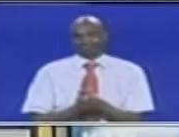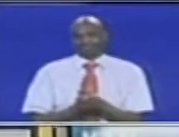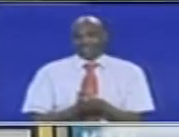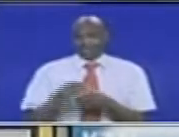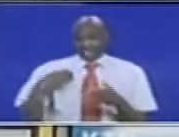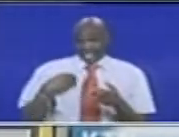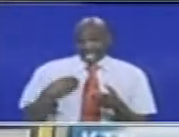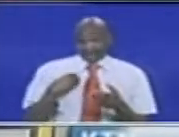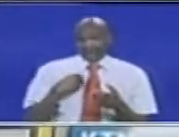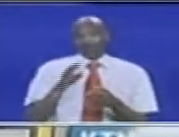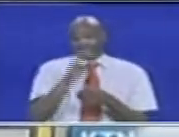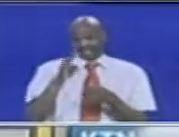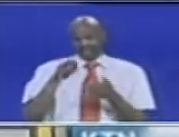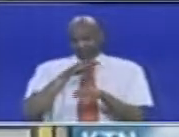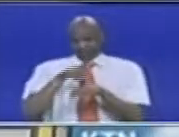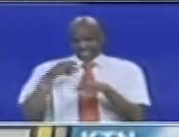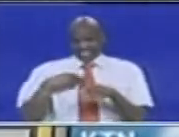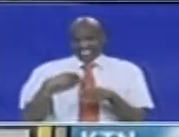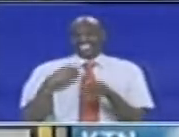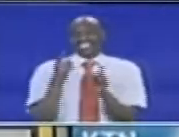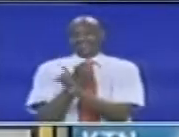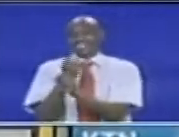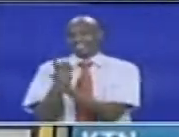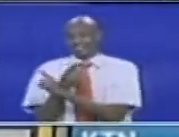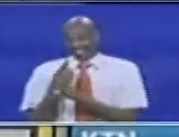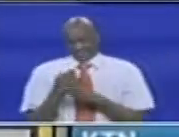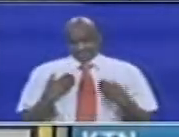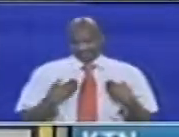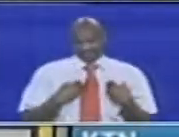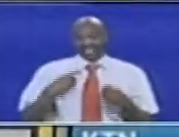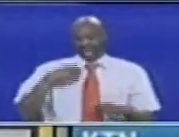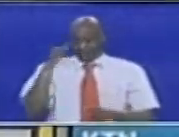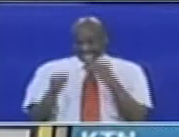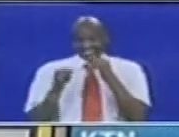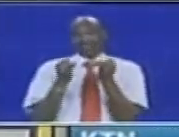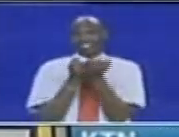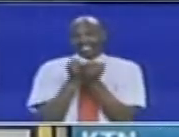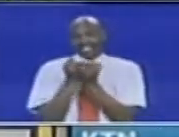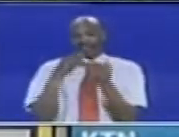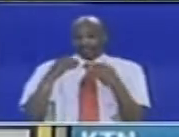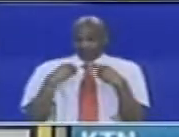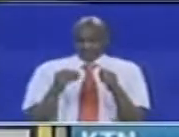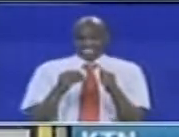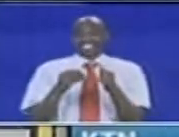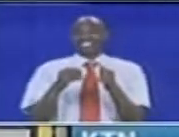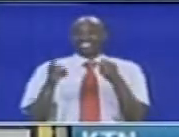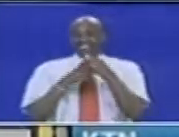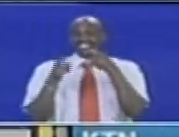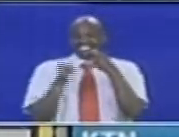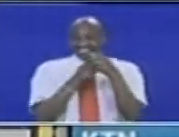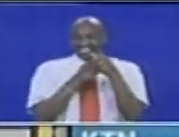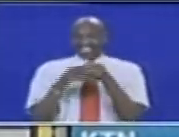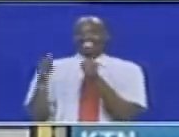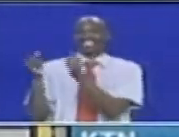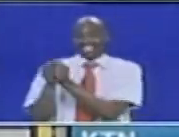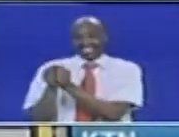Western Province Sharks, and the latest loss to Free State, their last match on Saturday, where they lost 77-10 at the